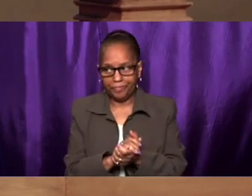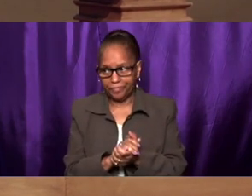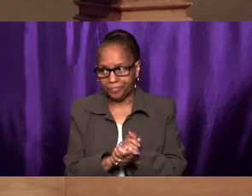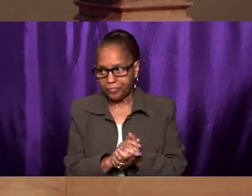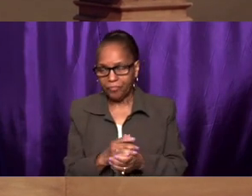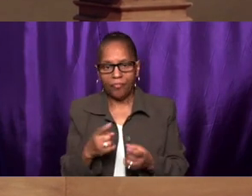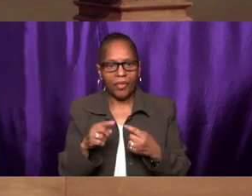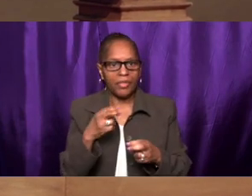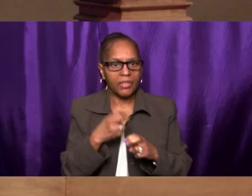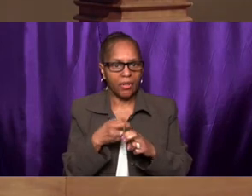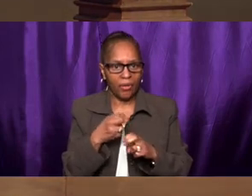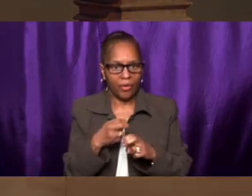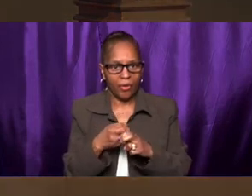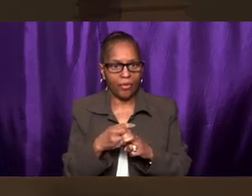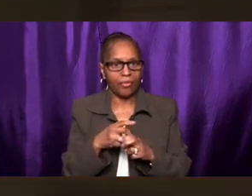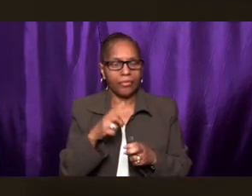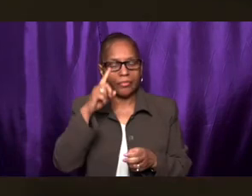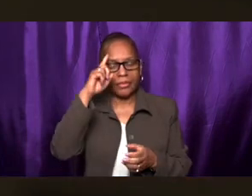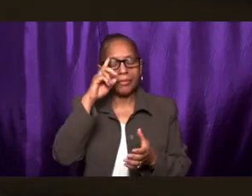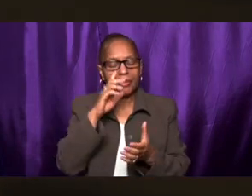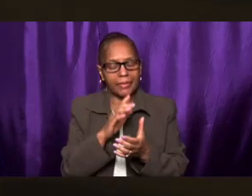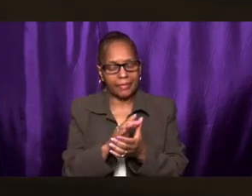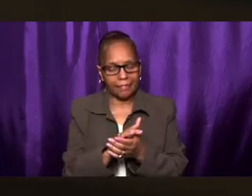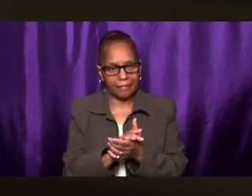when it's hard to believe,